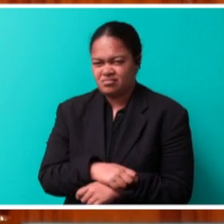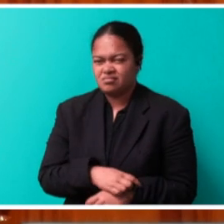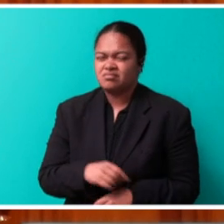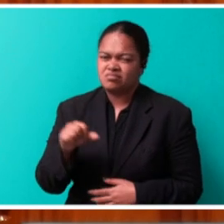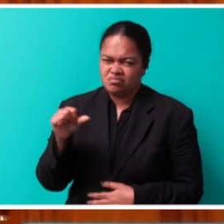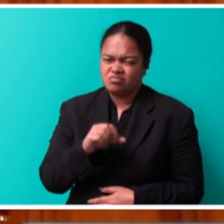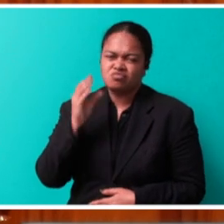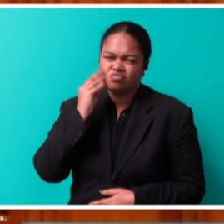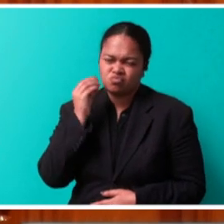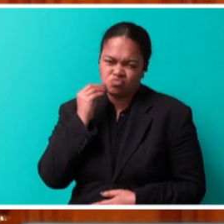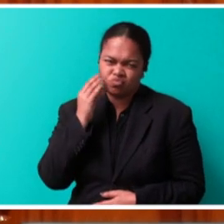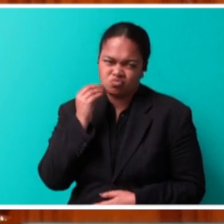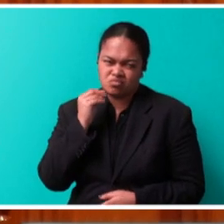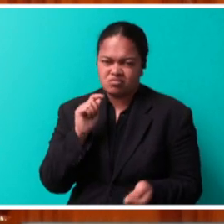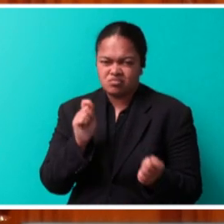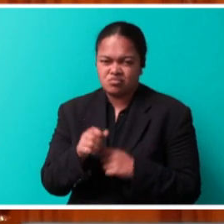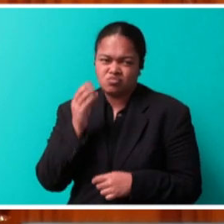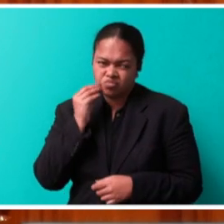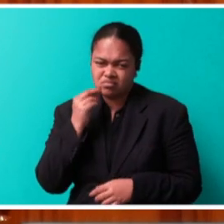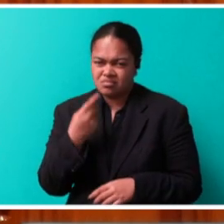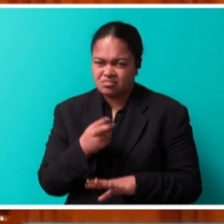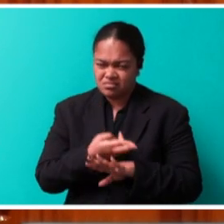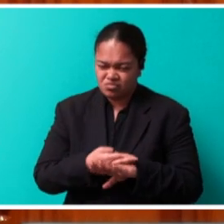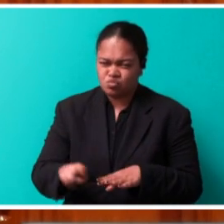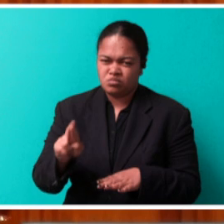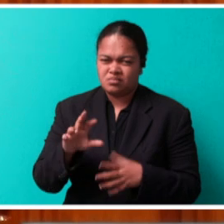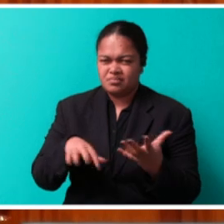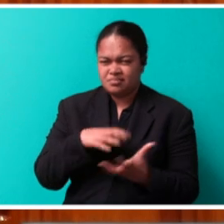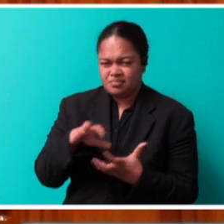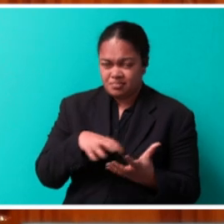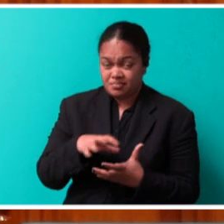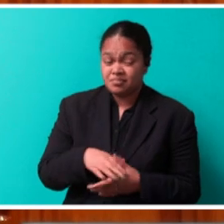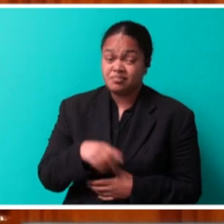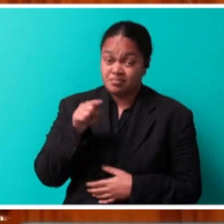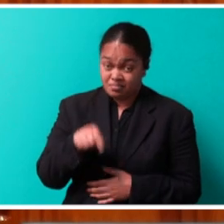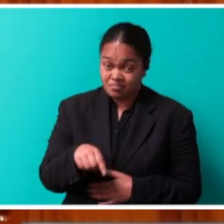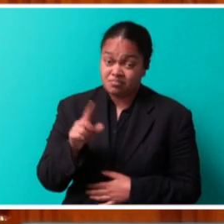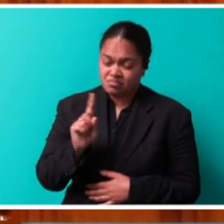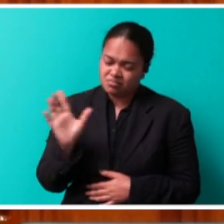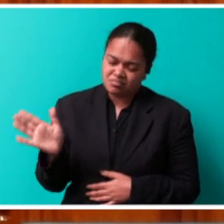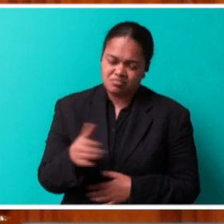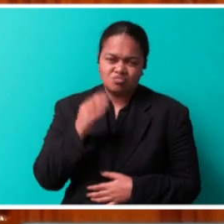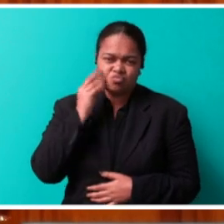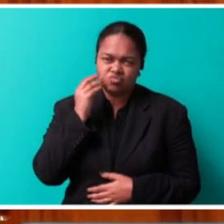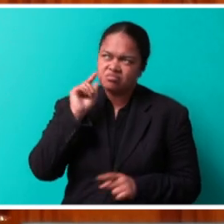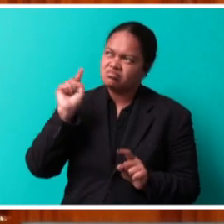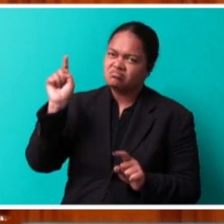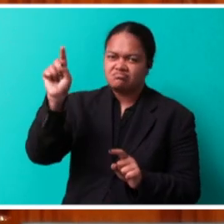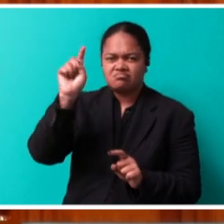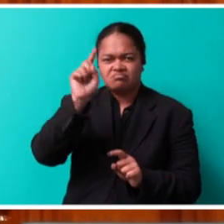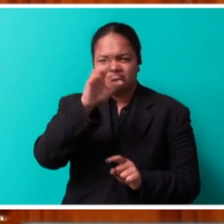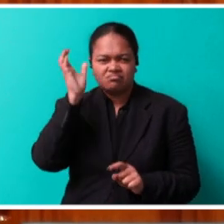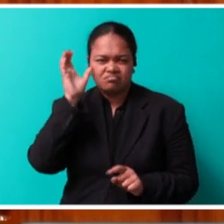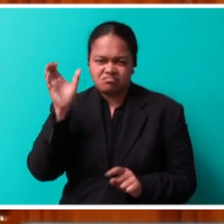integrated sugar and renewable mix. This is what the rest of the sugar-producing countries have been doing